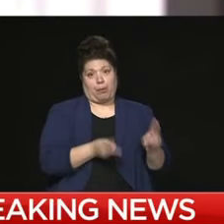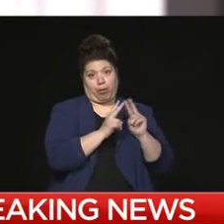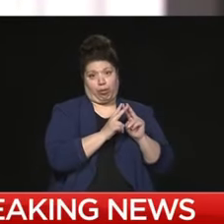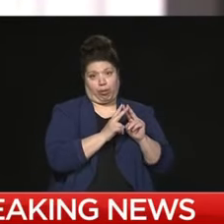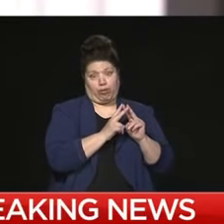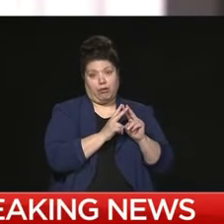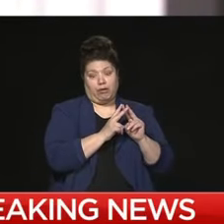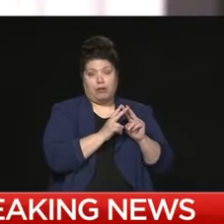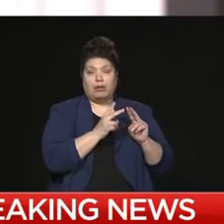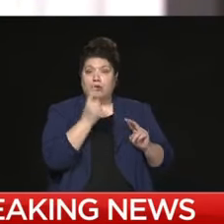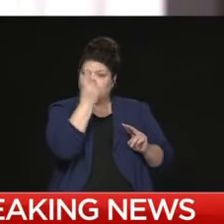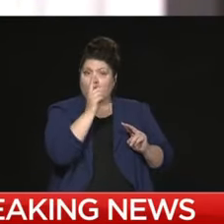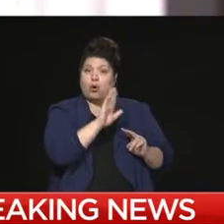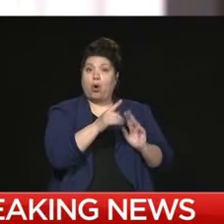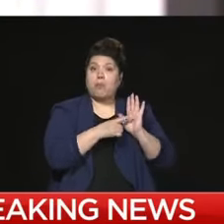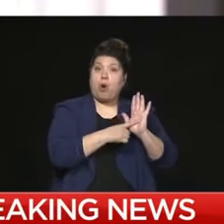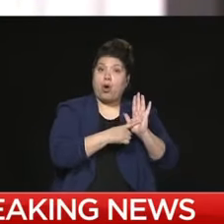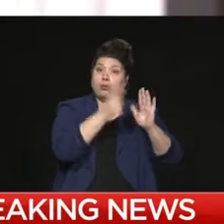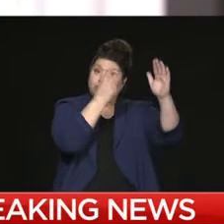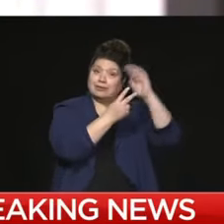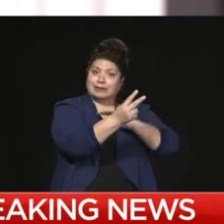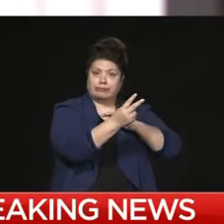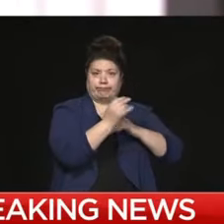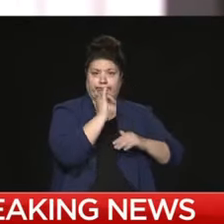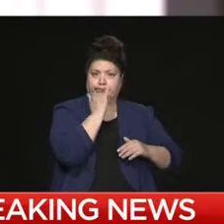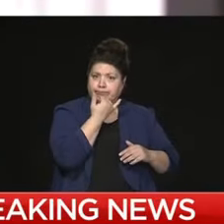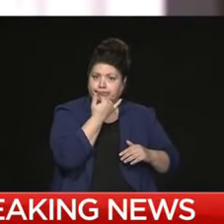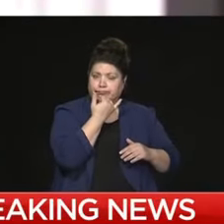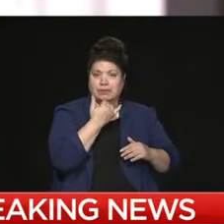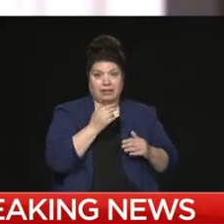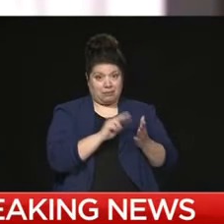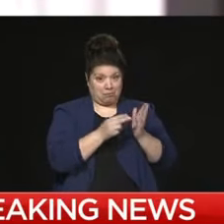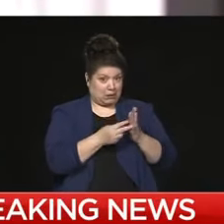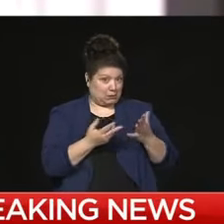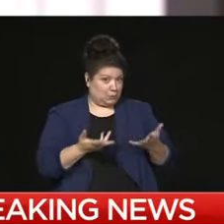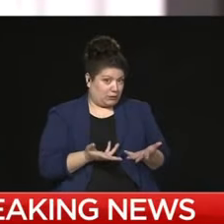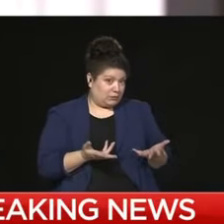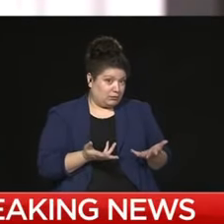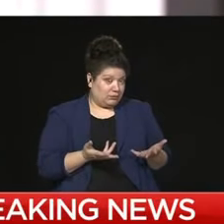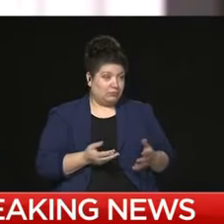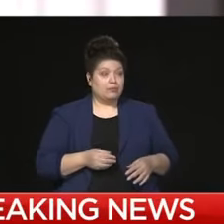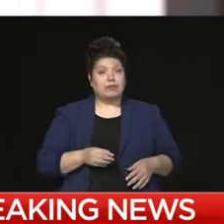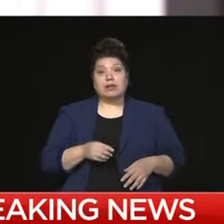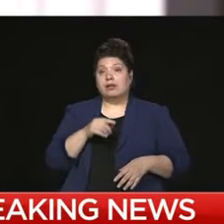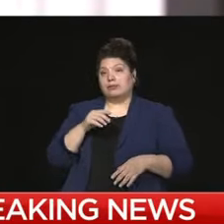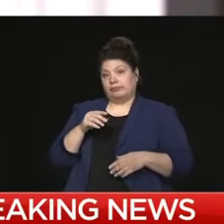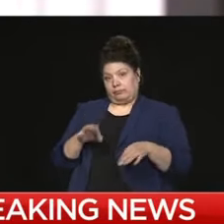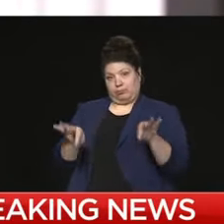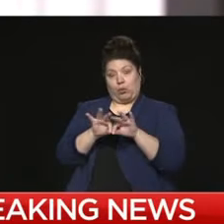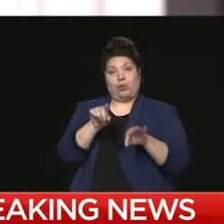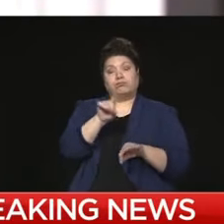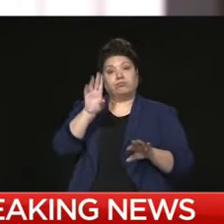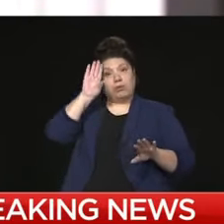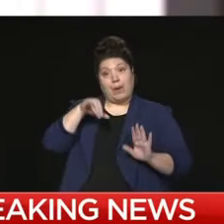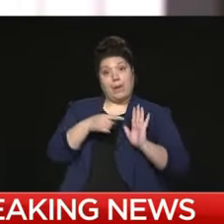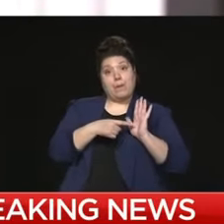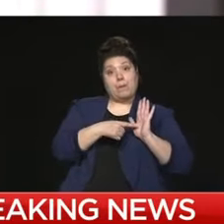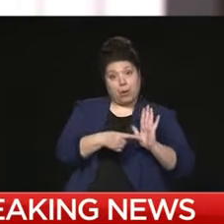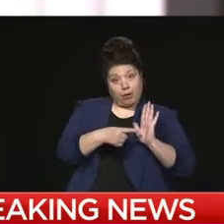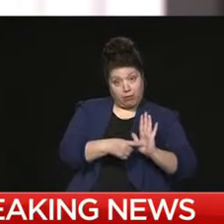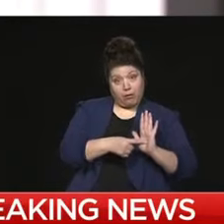went wrong with the modeling and what does this mean for Canadians? I think people need to understand that modeling is